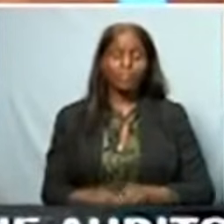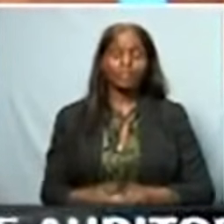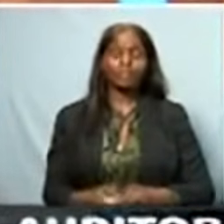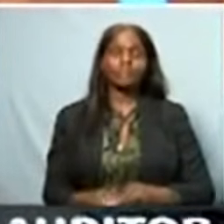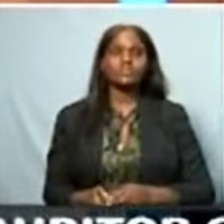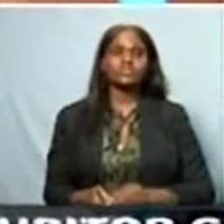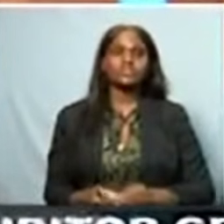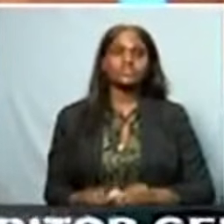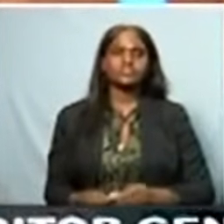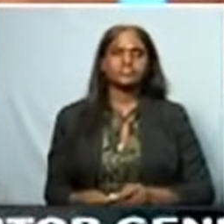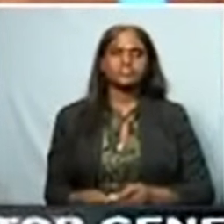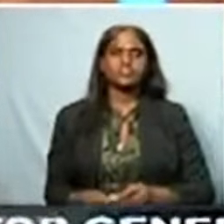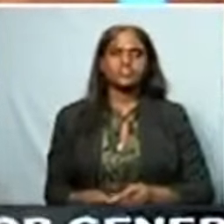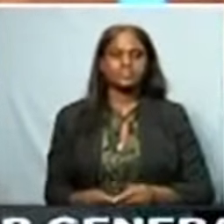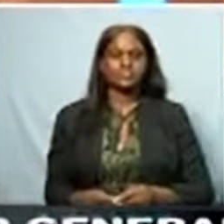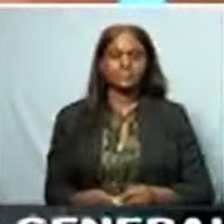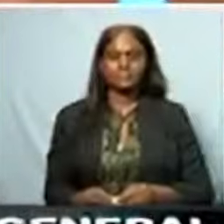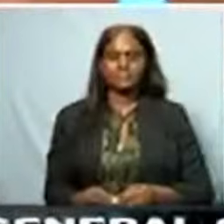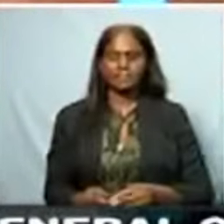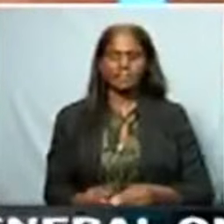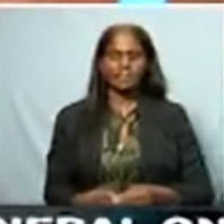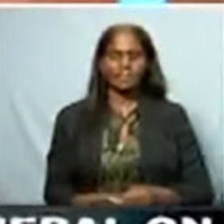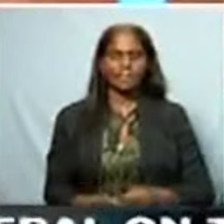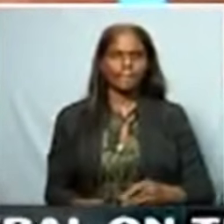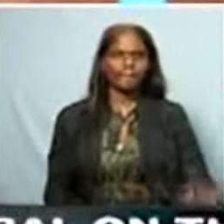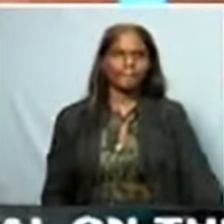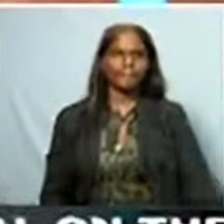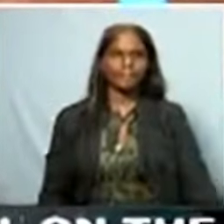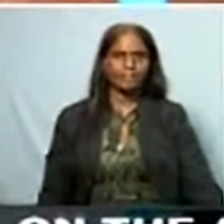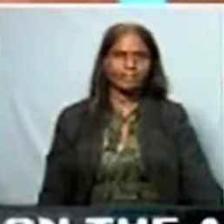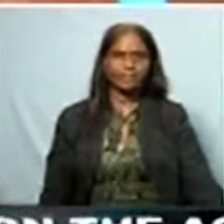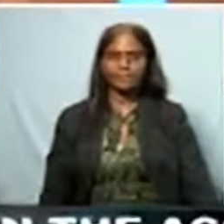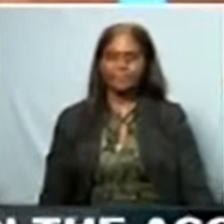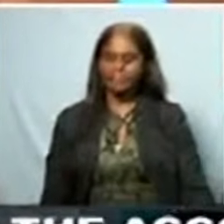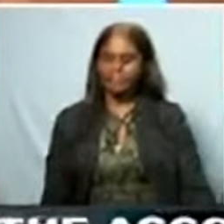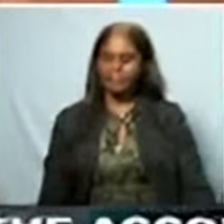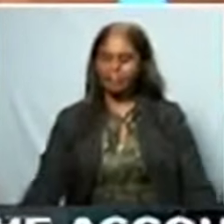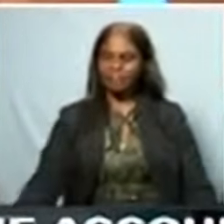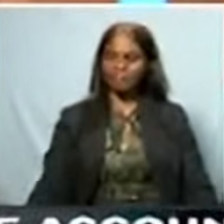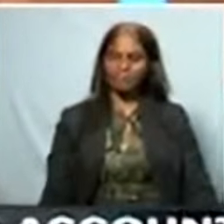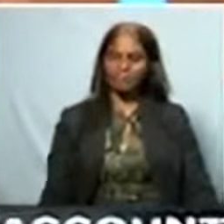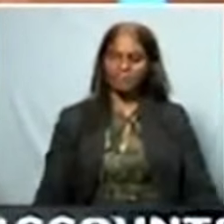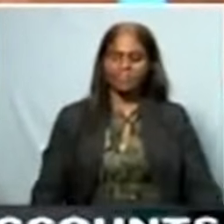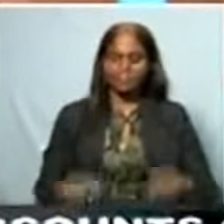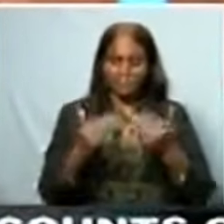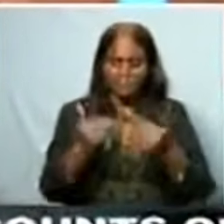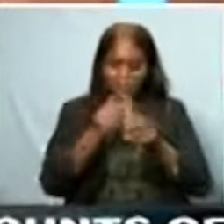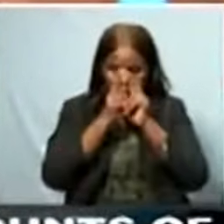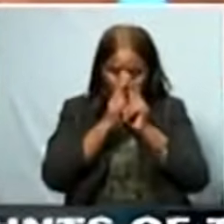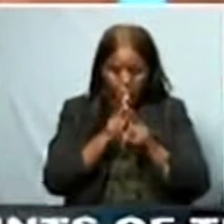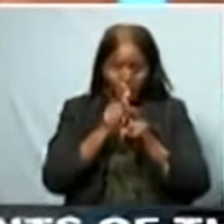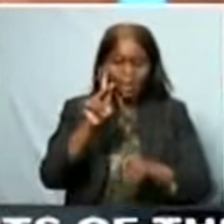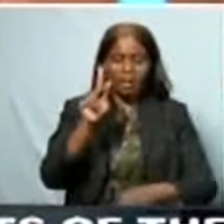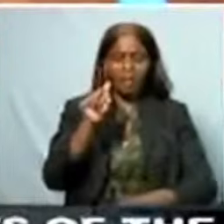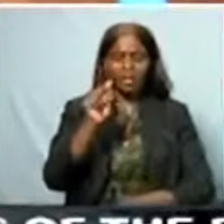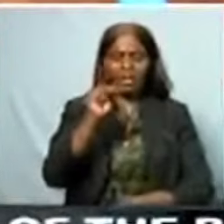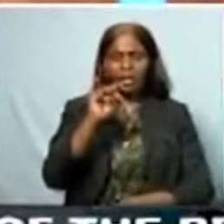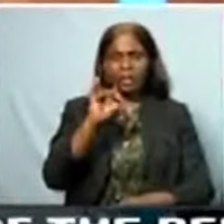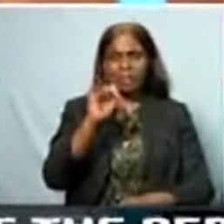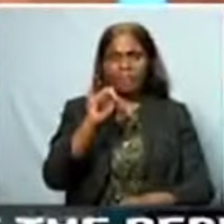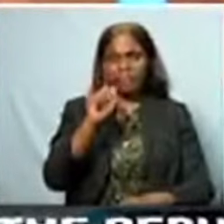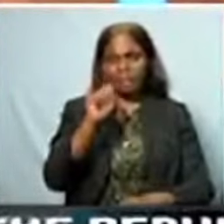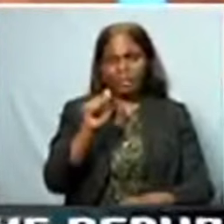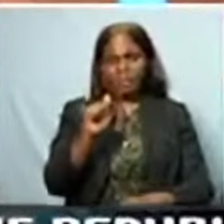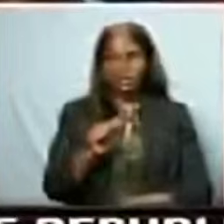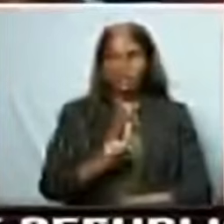so that we can make progress, as it were. So, honorable Kambito. Yes,